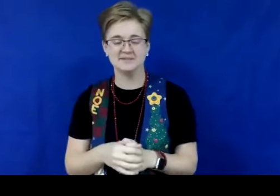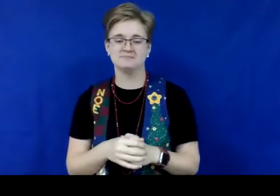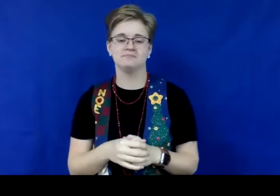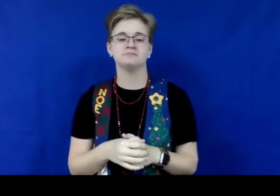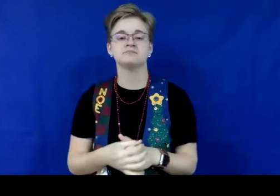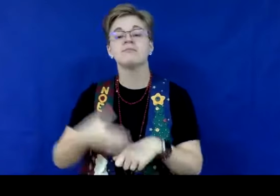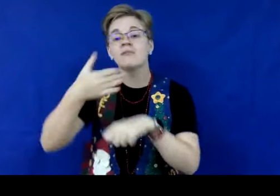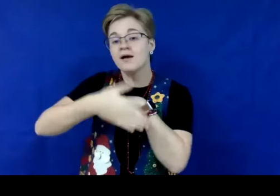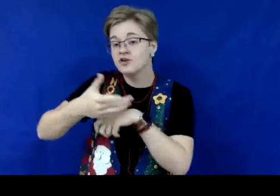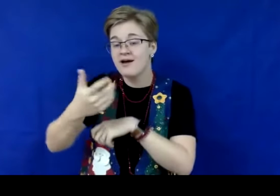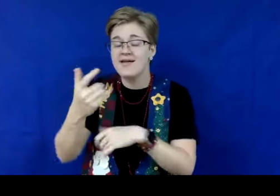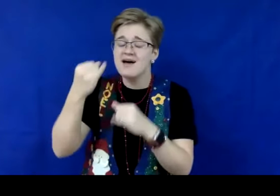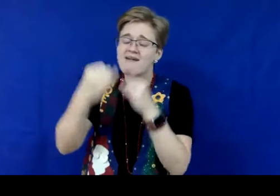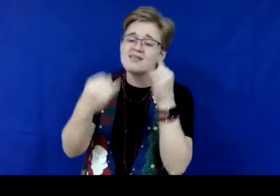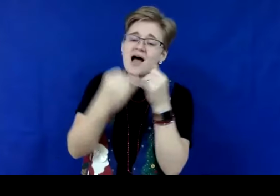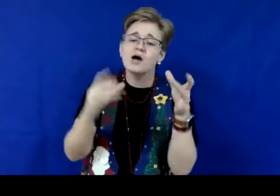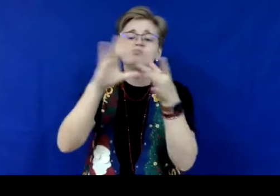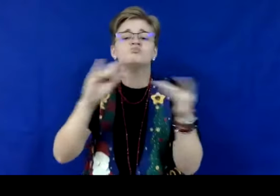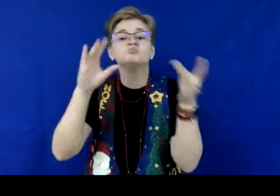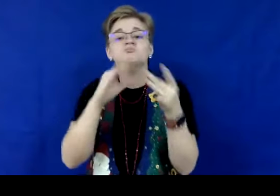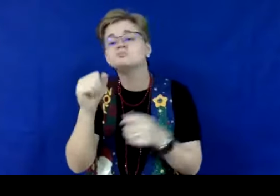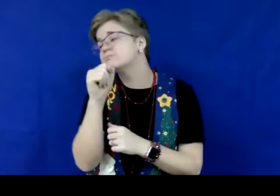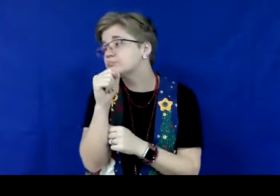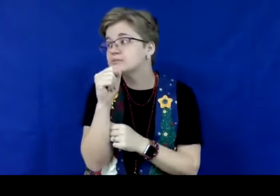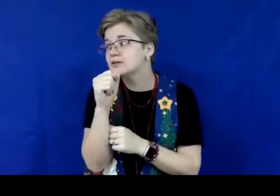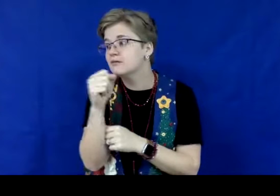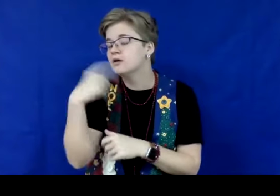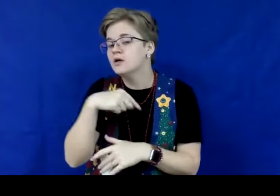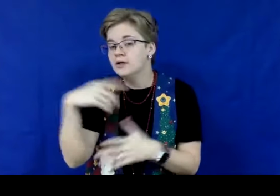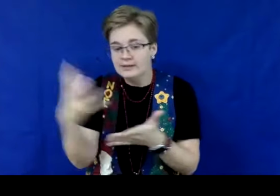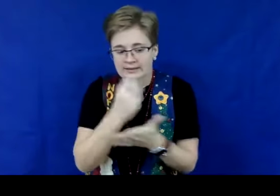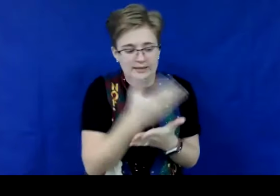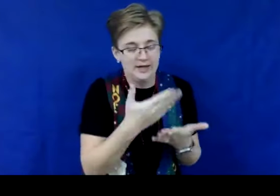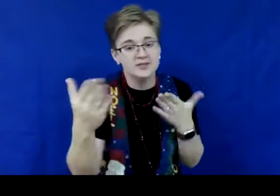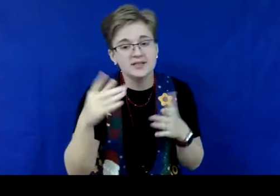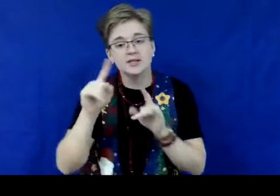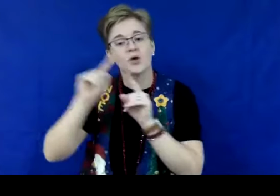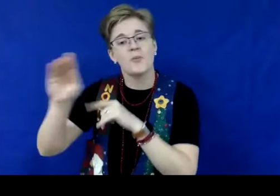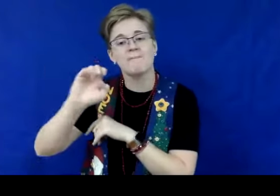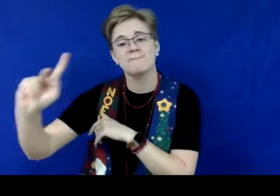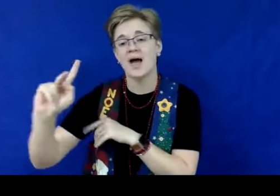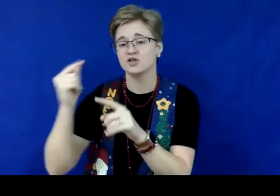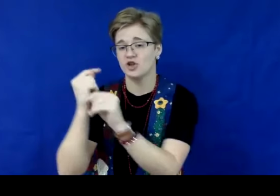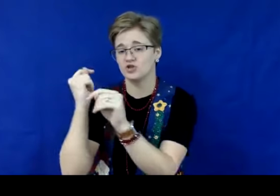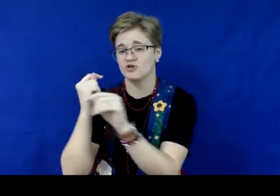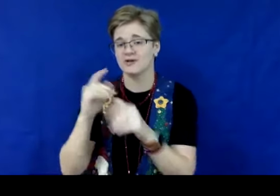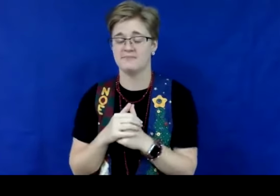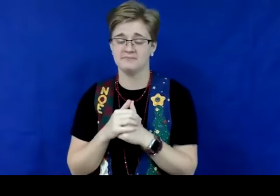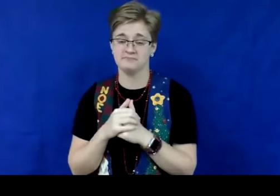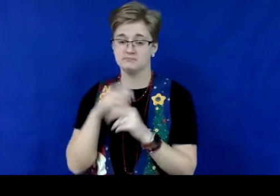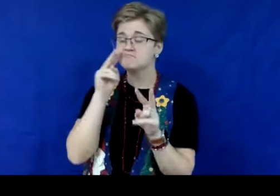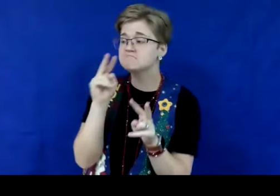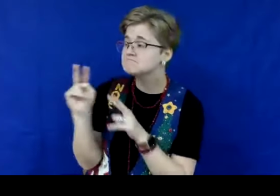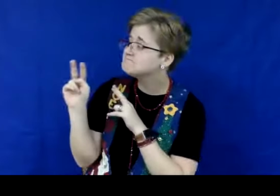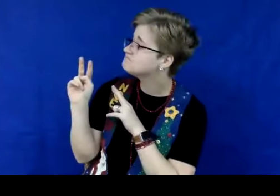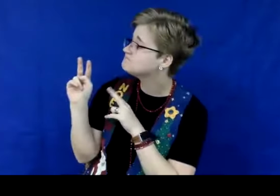After the last EIO, we gather up our things and head for the truck. I look back once. Our tree has folded